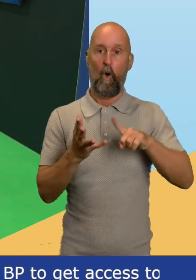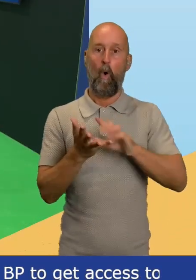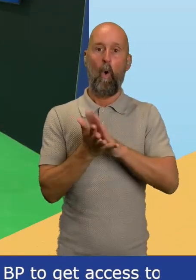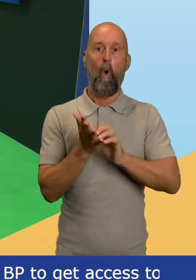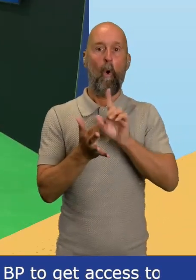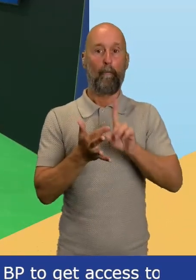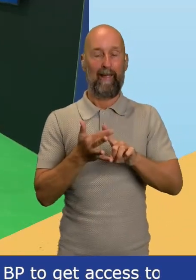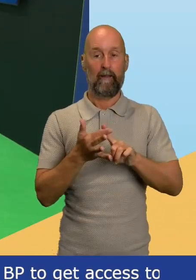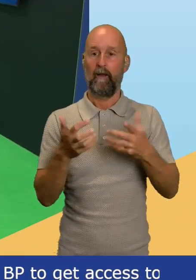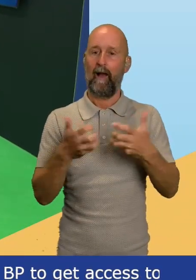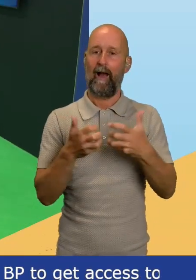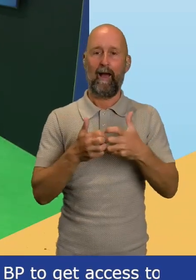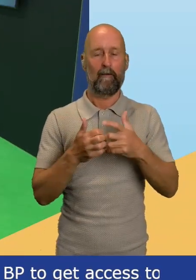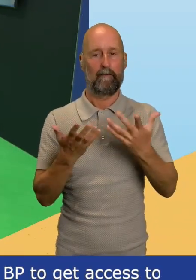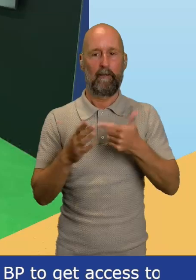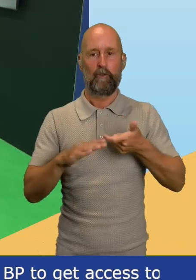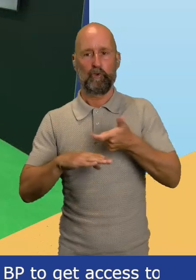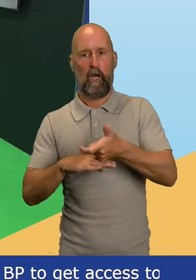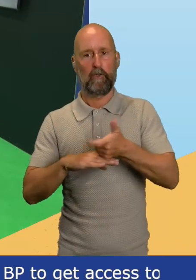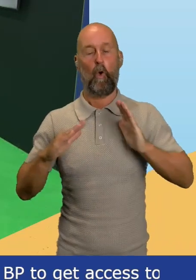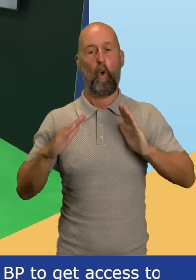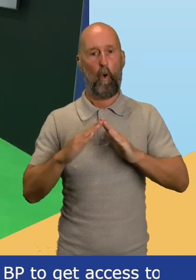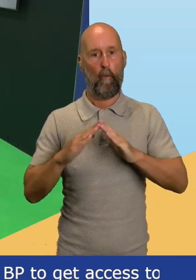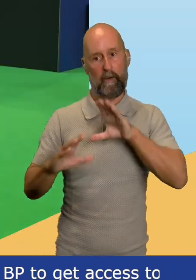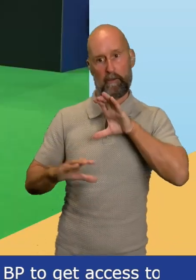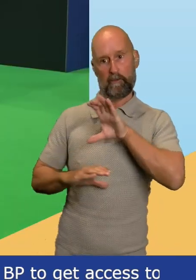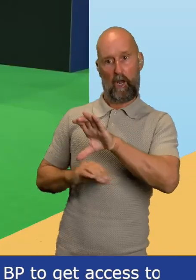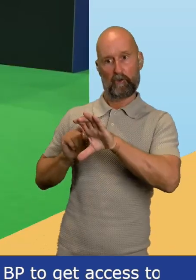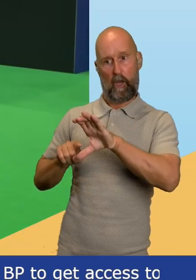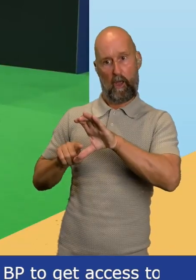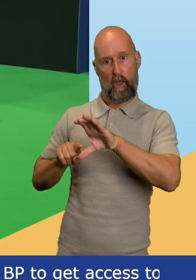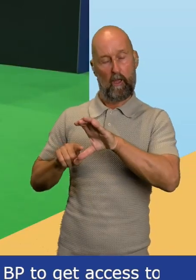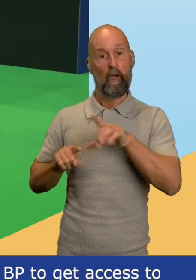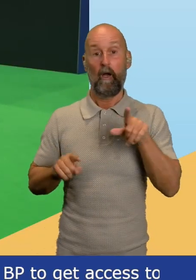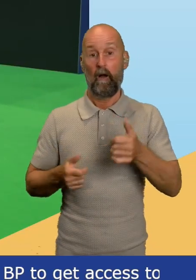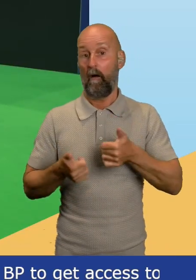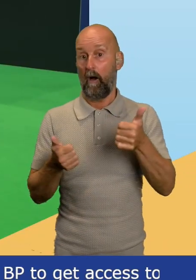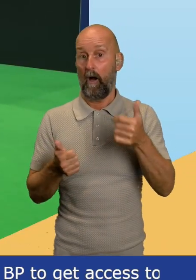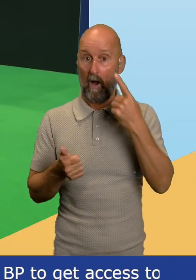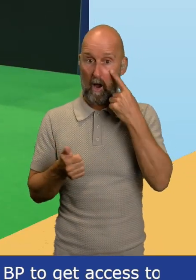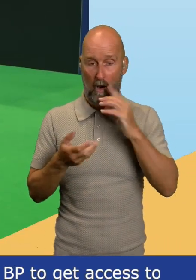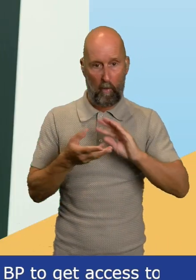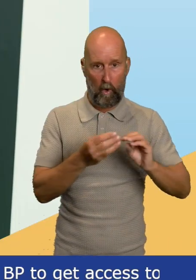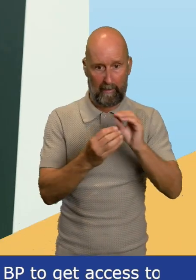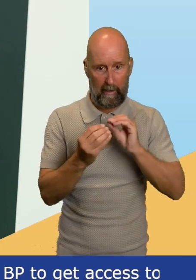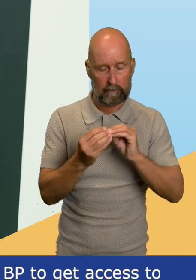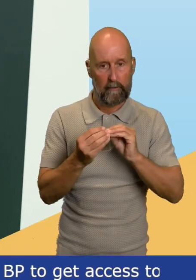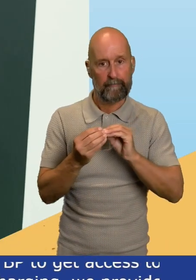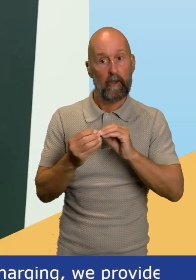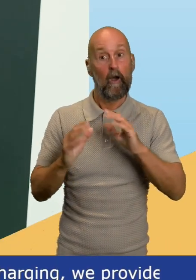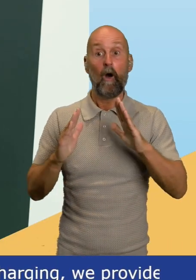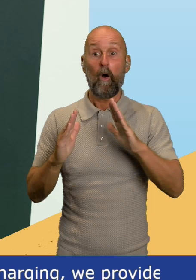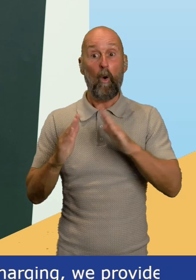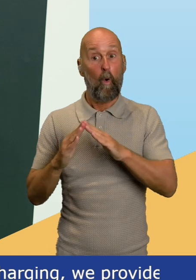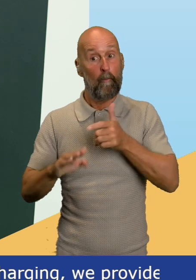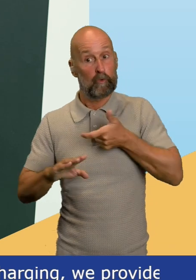charging. So we provide for customers a home charger. And actually, this is a really cool opportunity to work out whether a home charger is right, can you